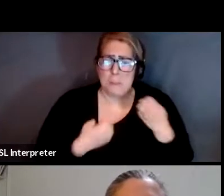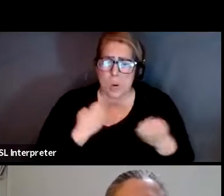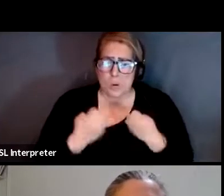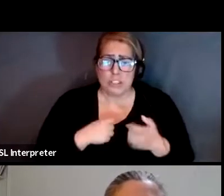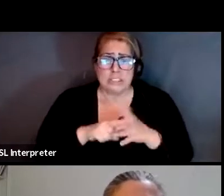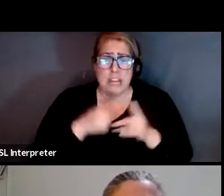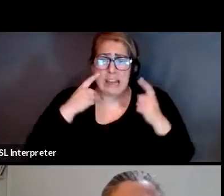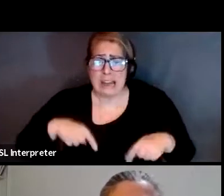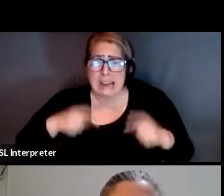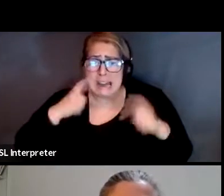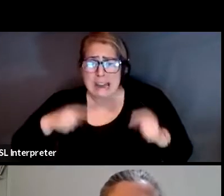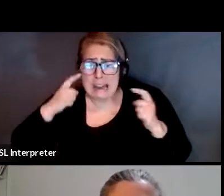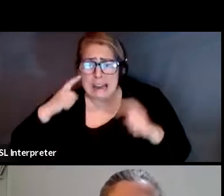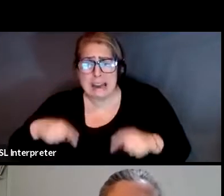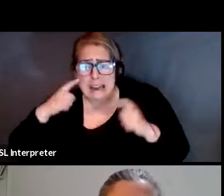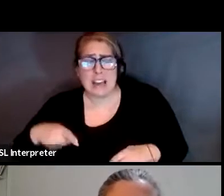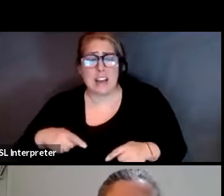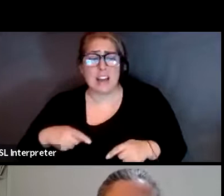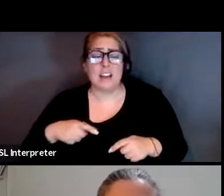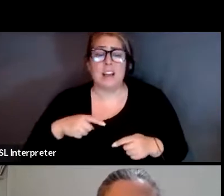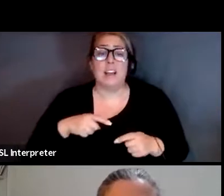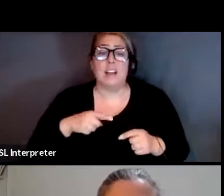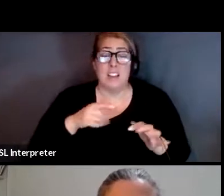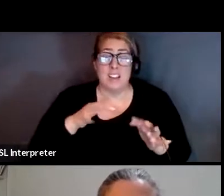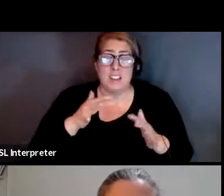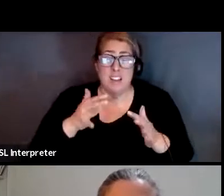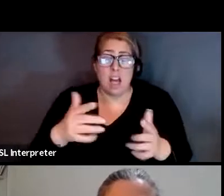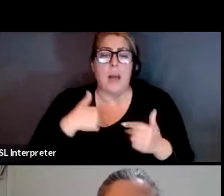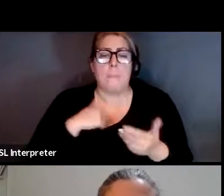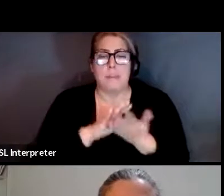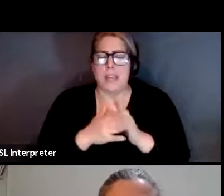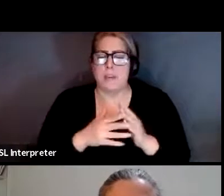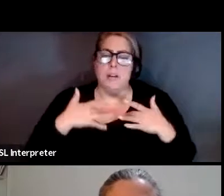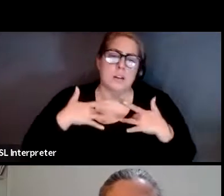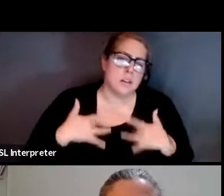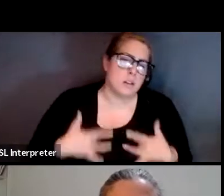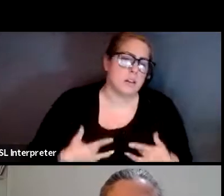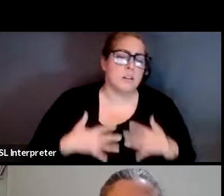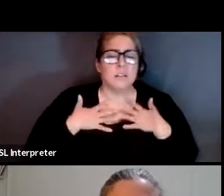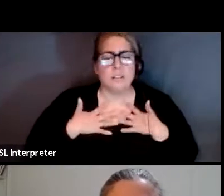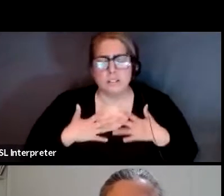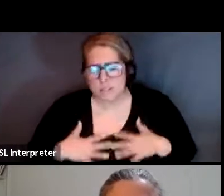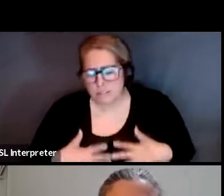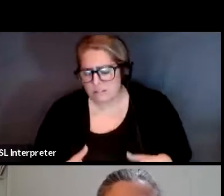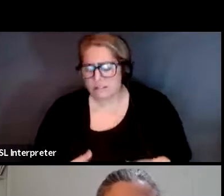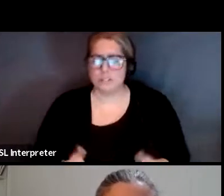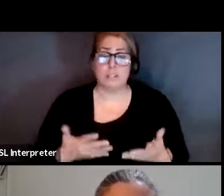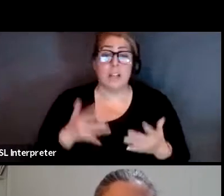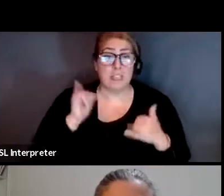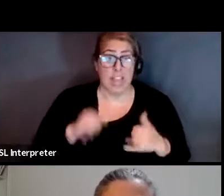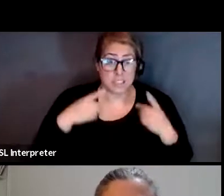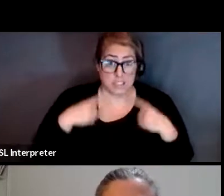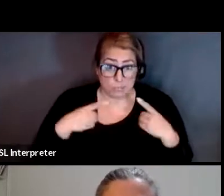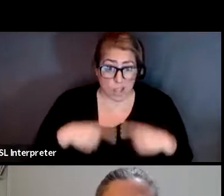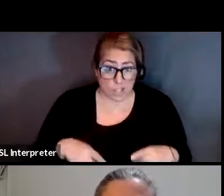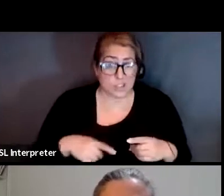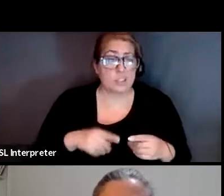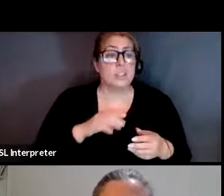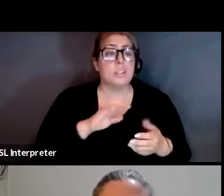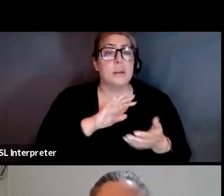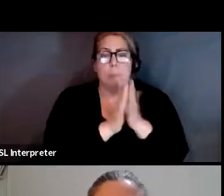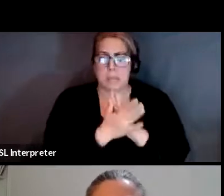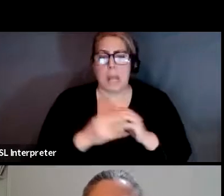to actually being severely depressed. And that depression was turning into thoughts